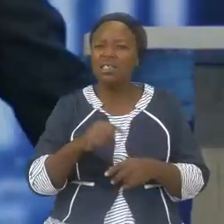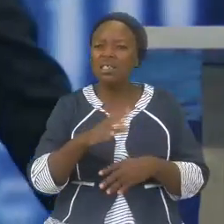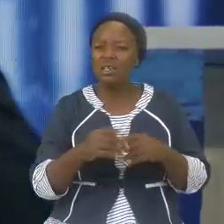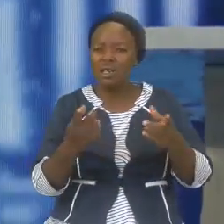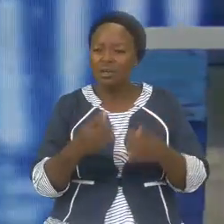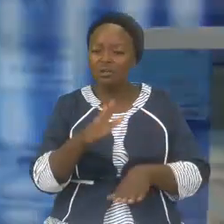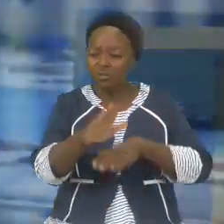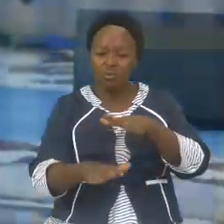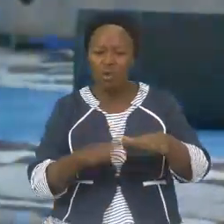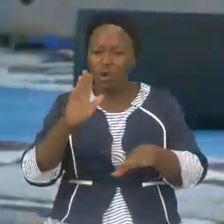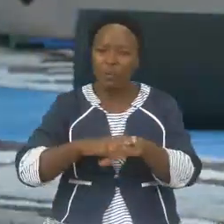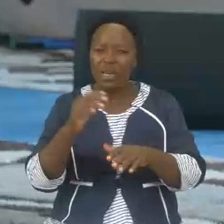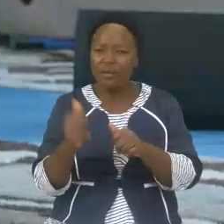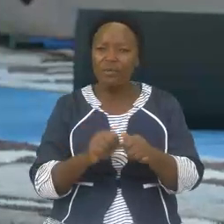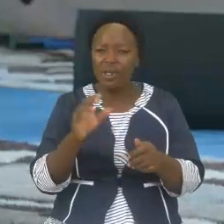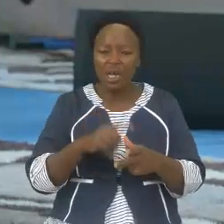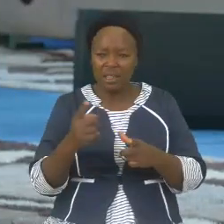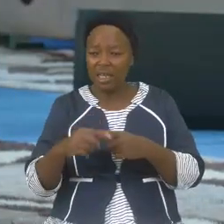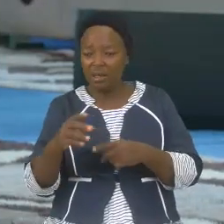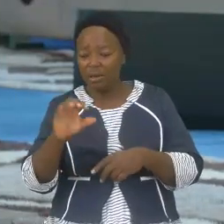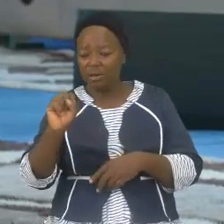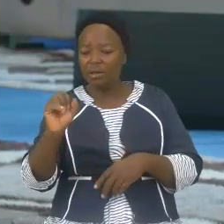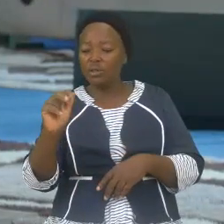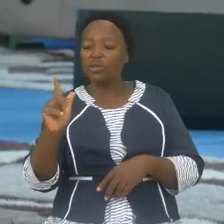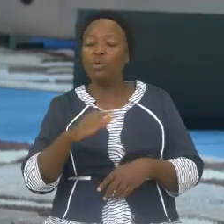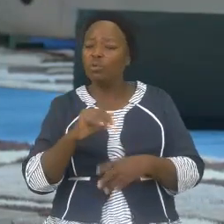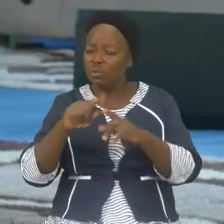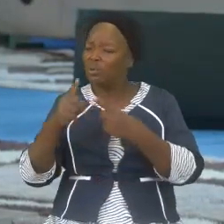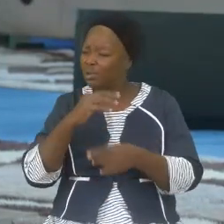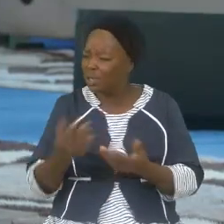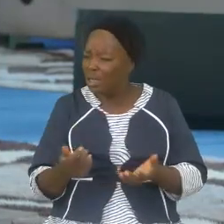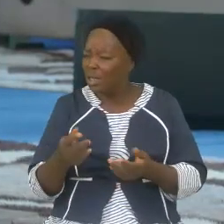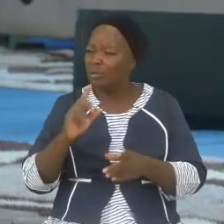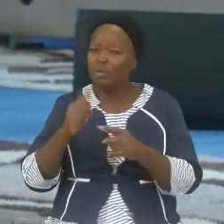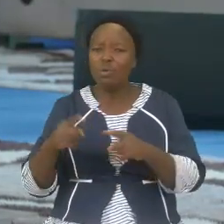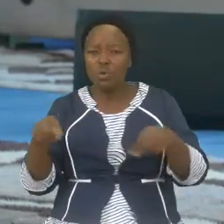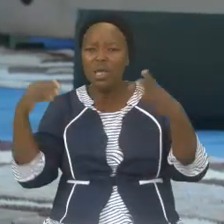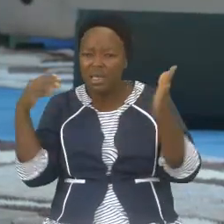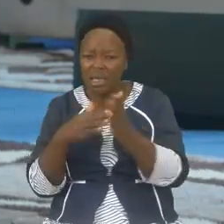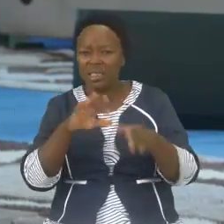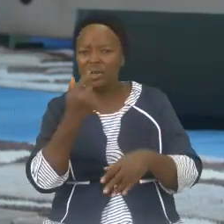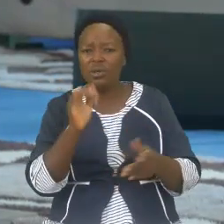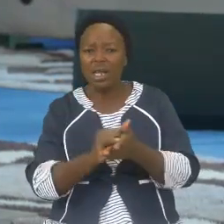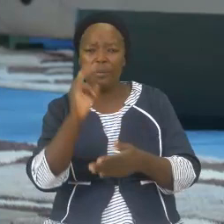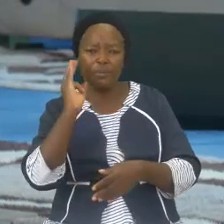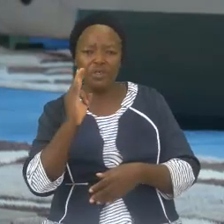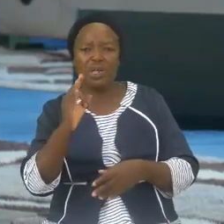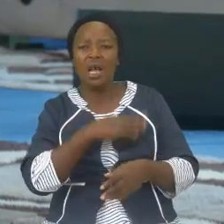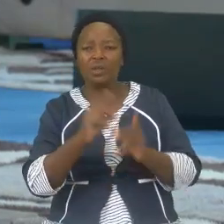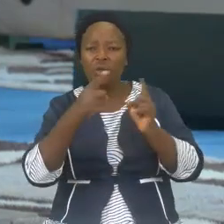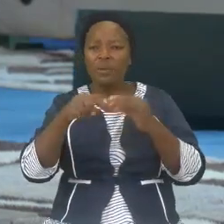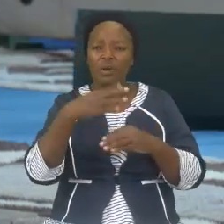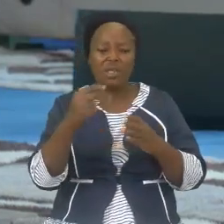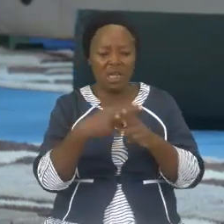on the name of Jesus. In the night, he could not sleep. Everything that he did during the day, all